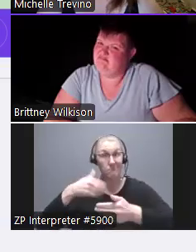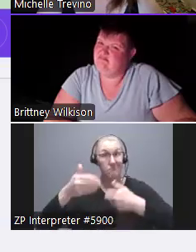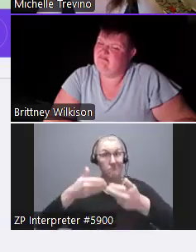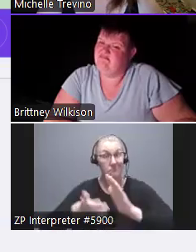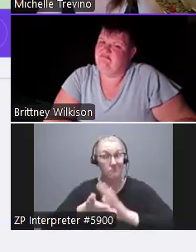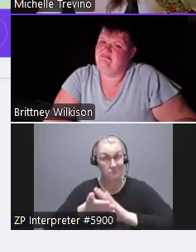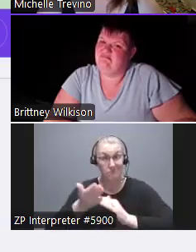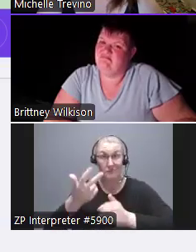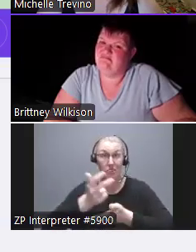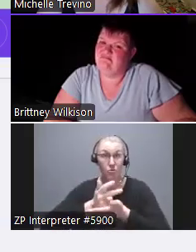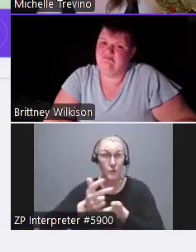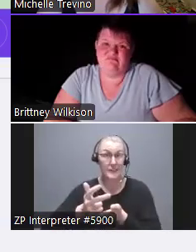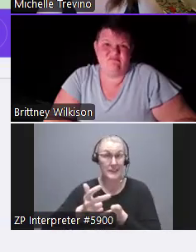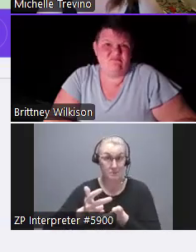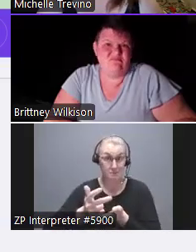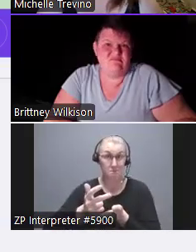weeks.